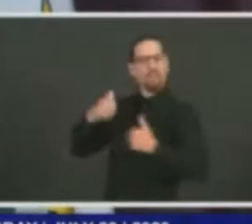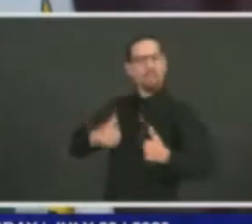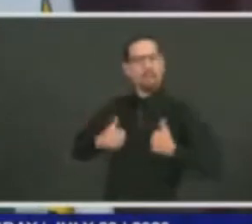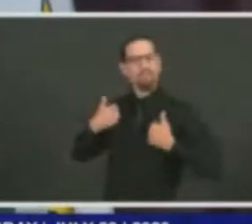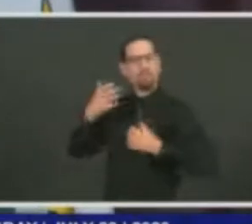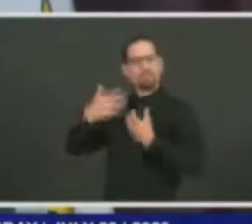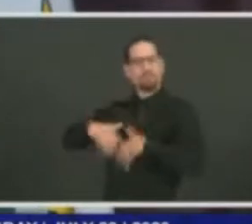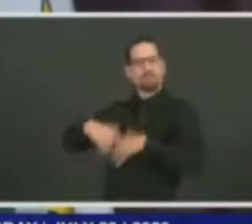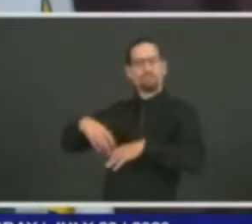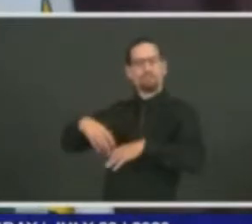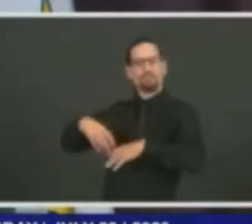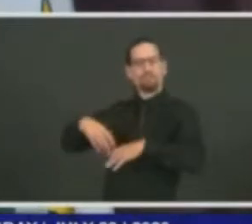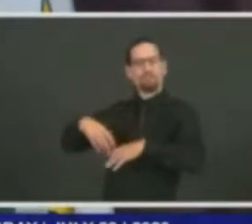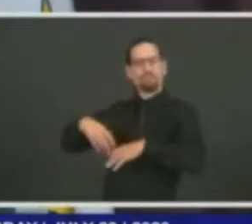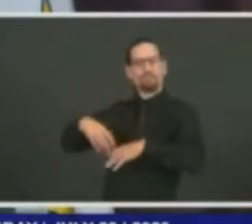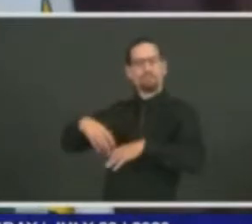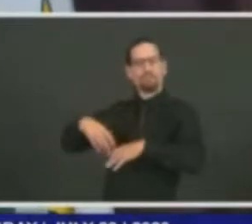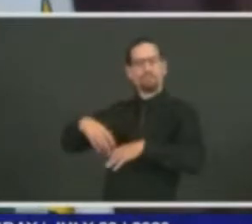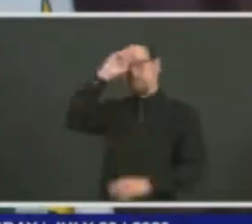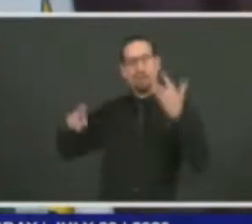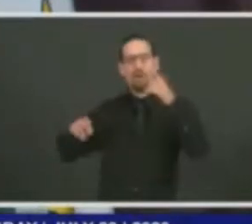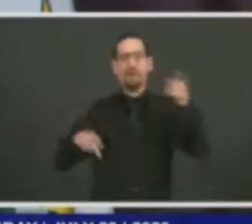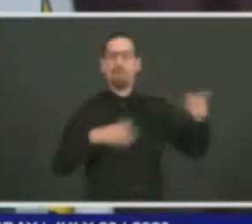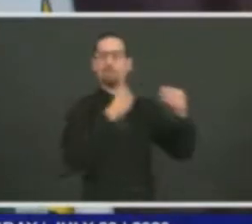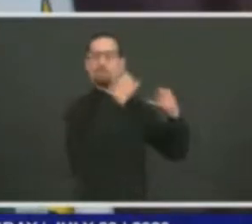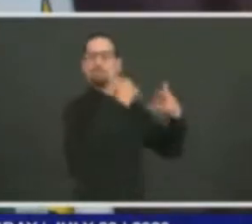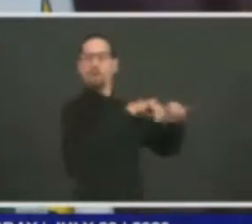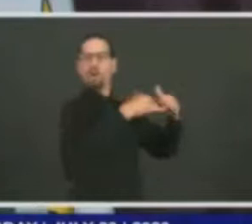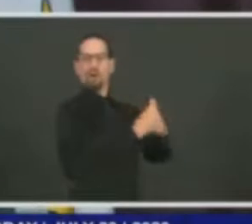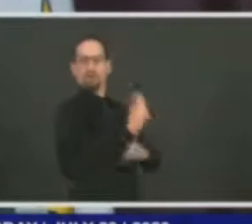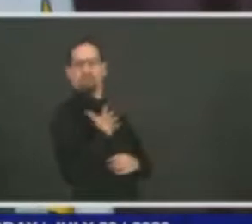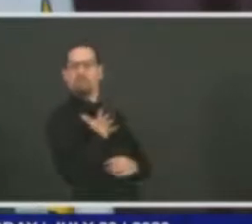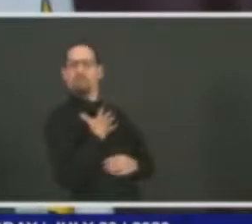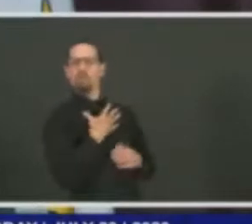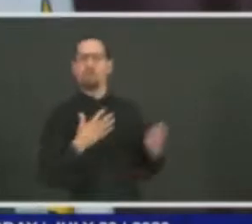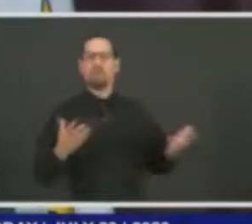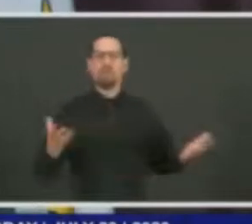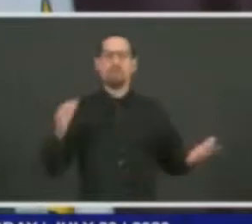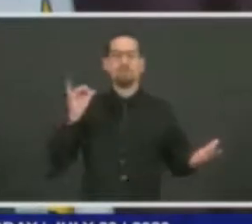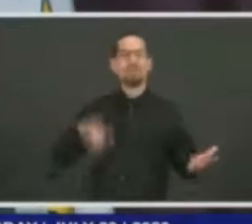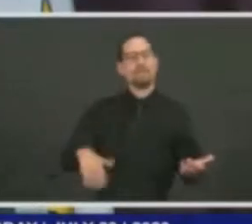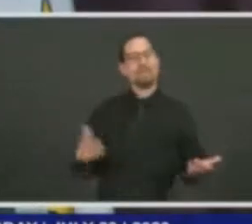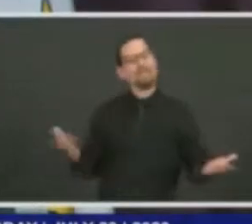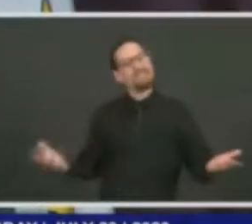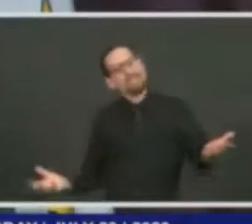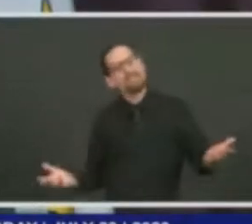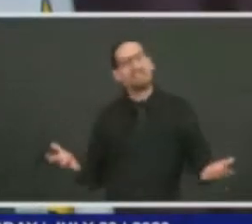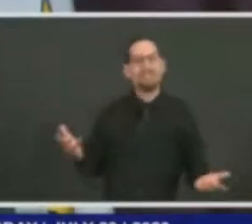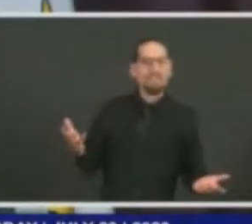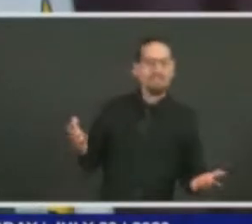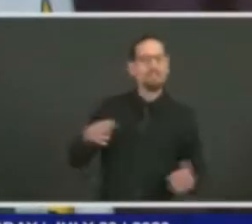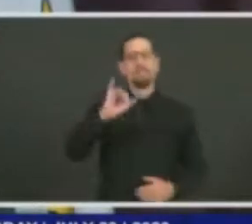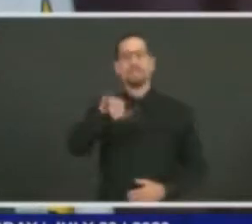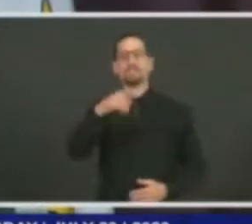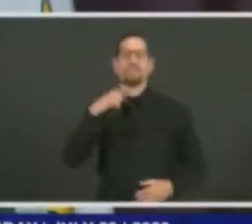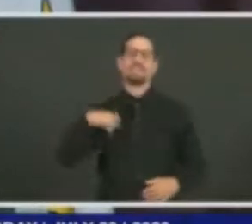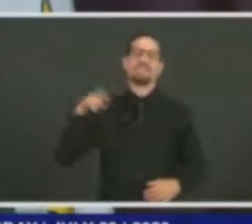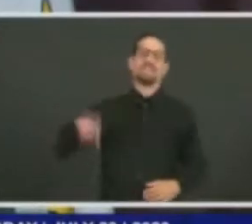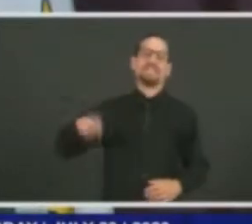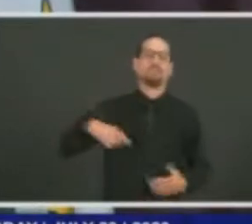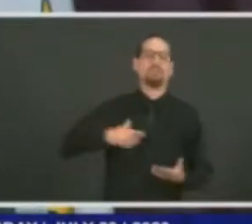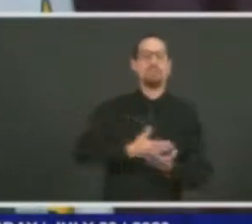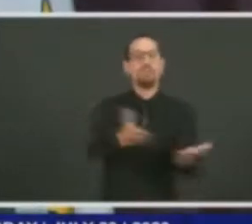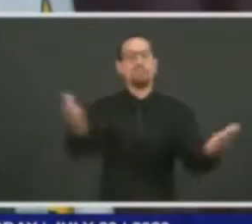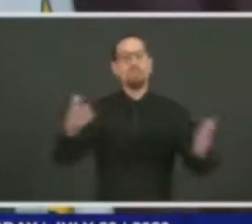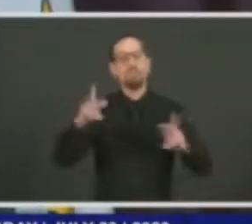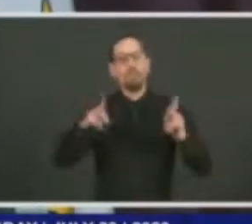these kids back to school, and we have to get this virus stable. So if you are